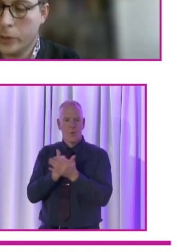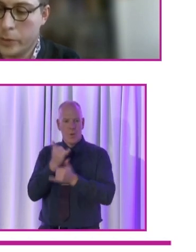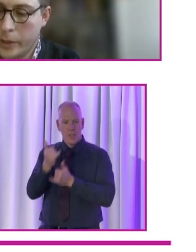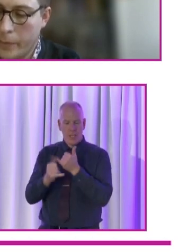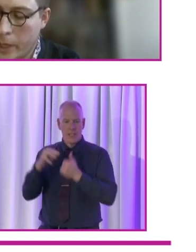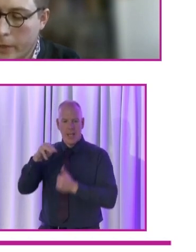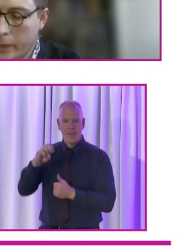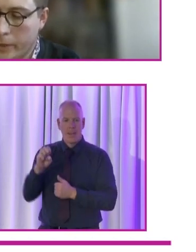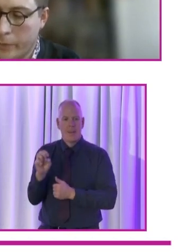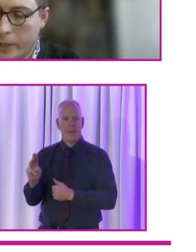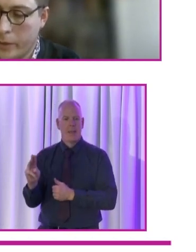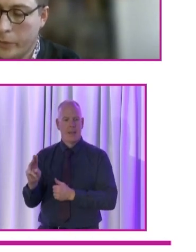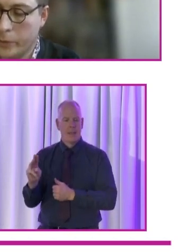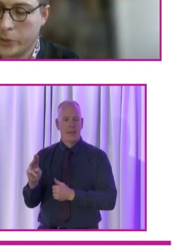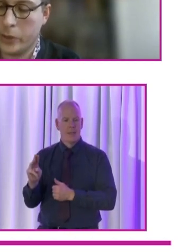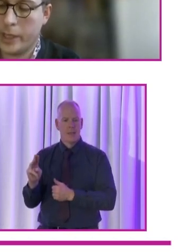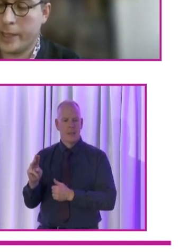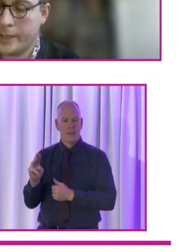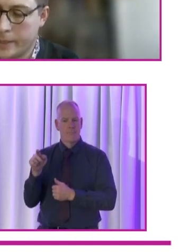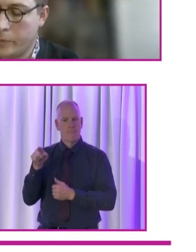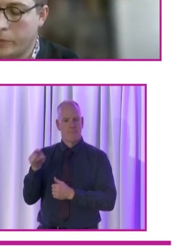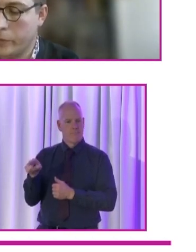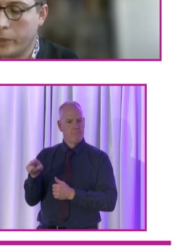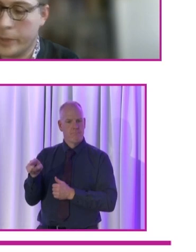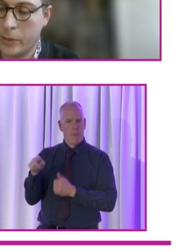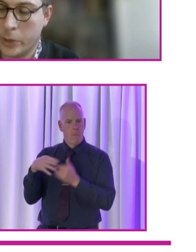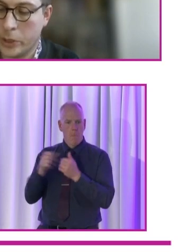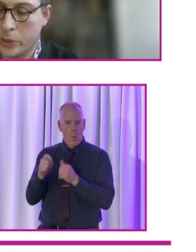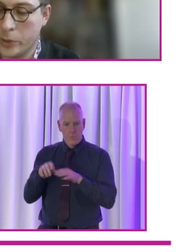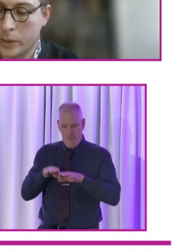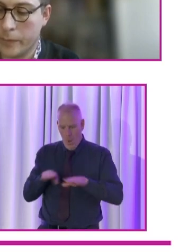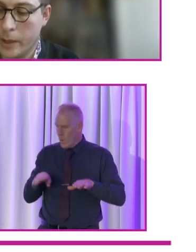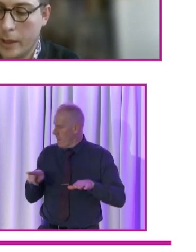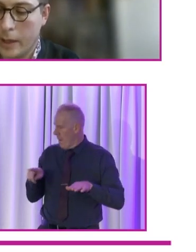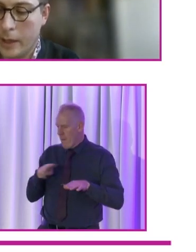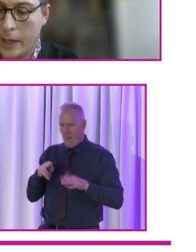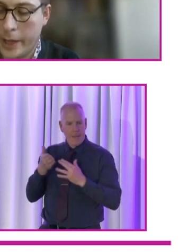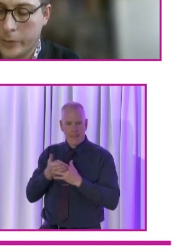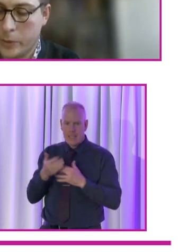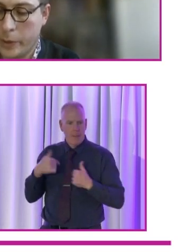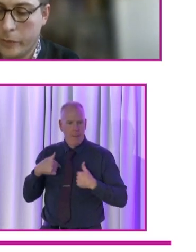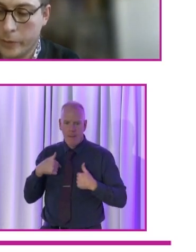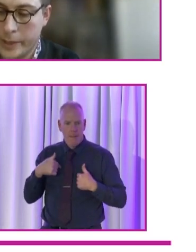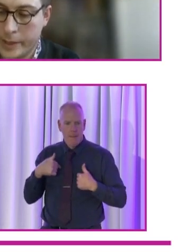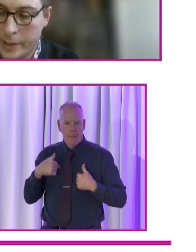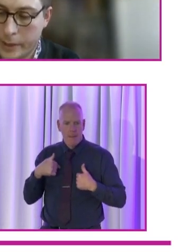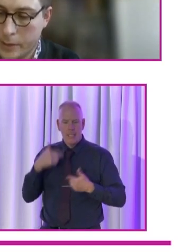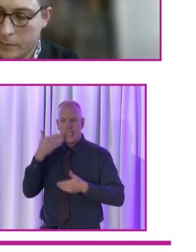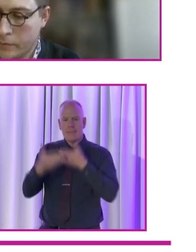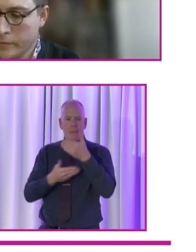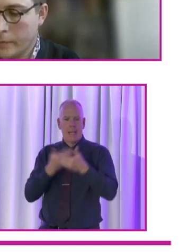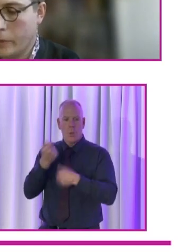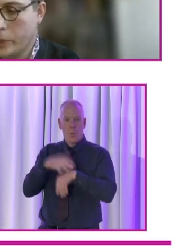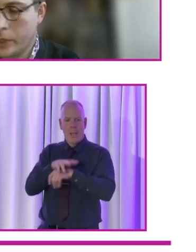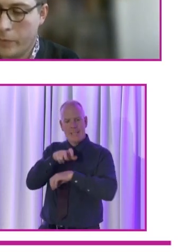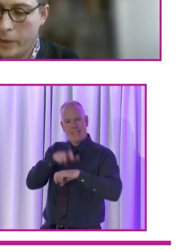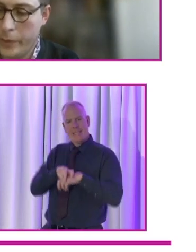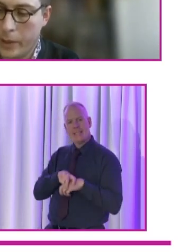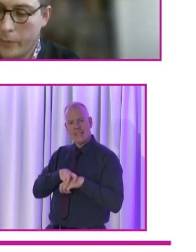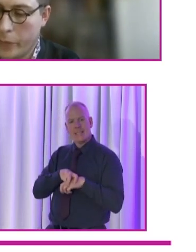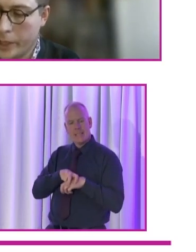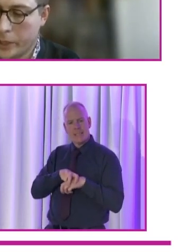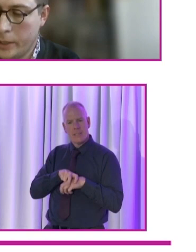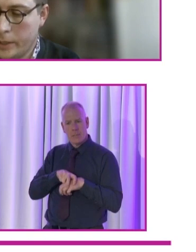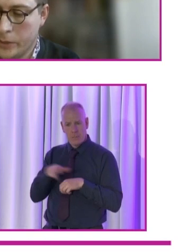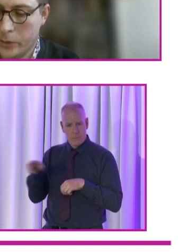the podium in the plenary was not accessible for him as a wheelchair user. He had to speak from his seat, which gave